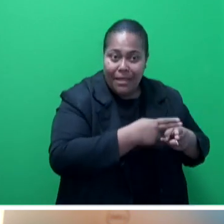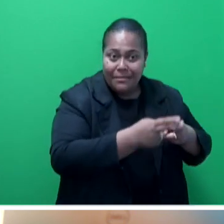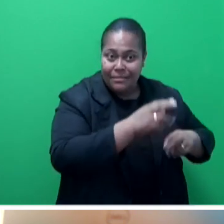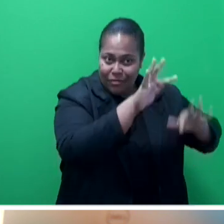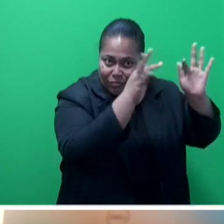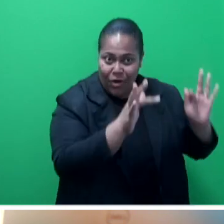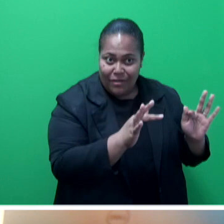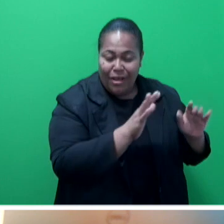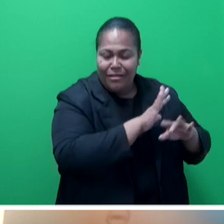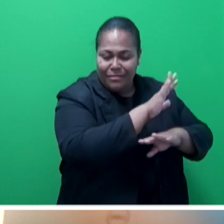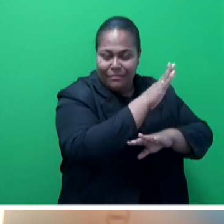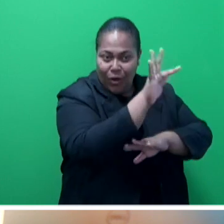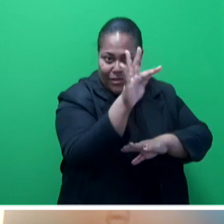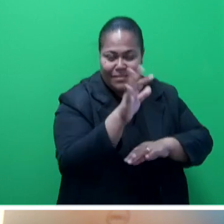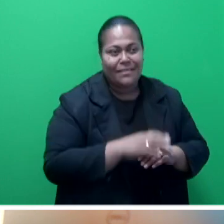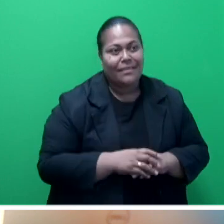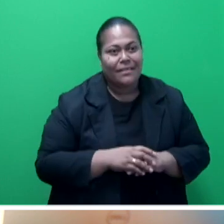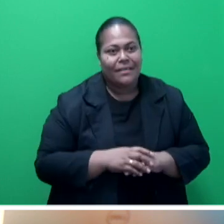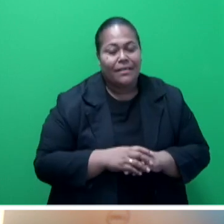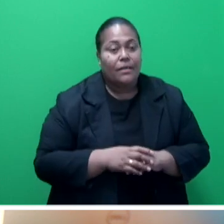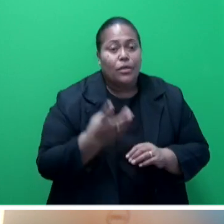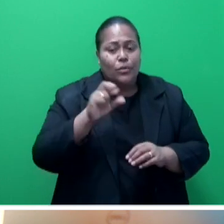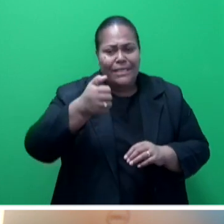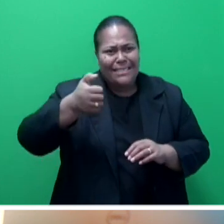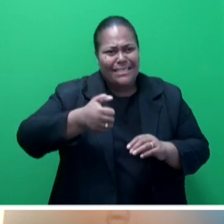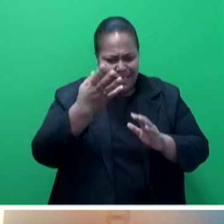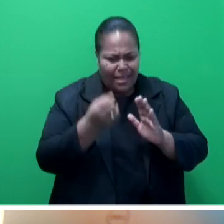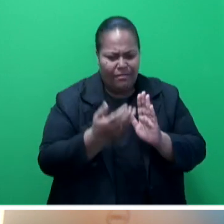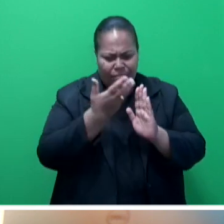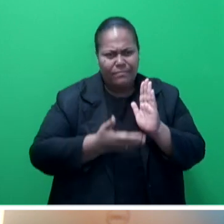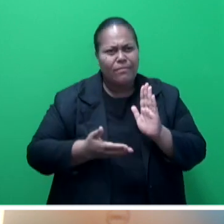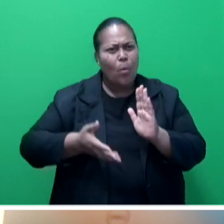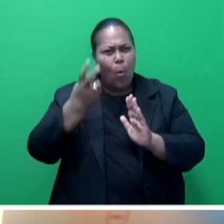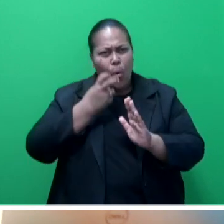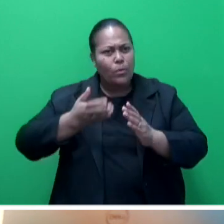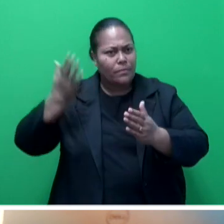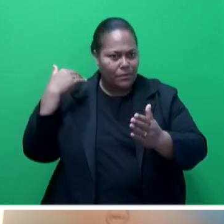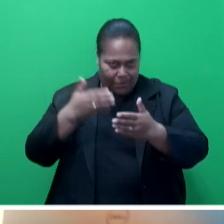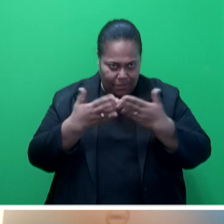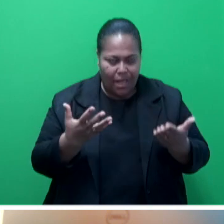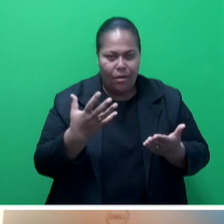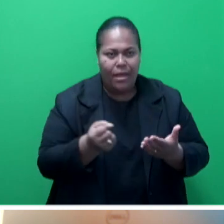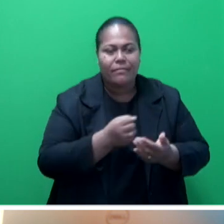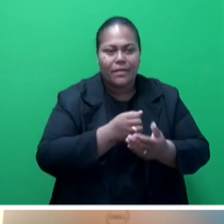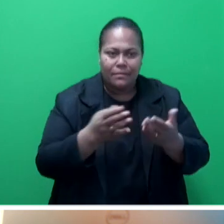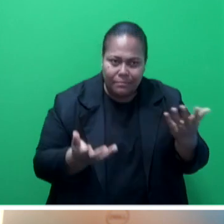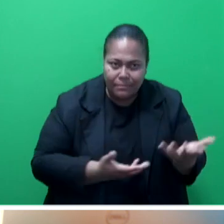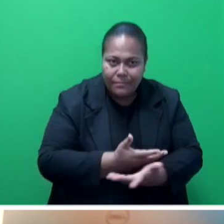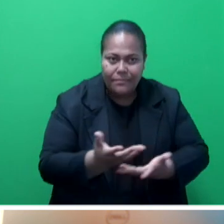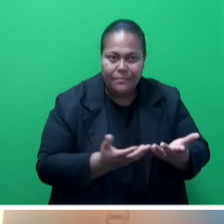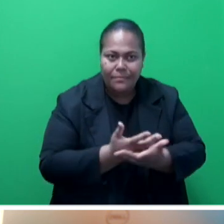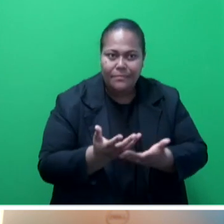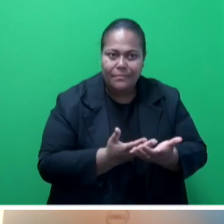is a revised and improved version of the Forest Bill 2016, is currently under consultation and will also supplement and